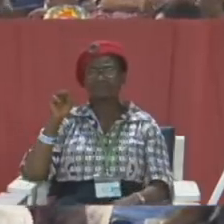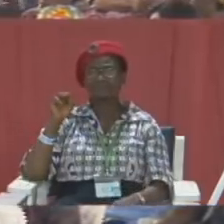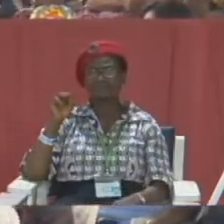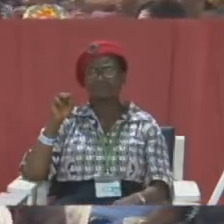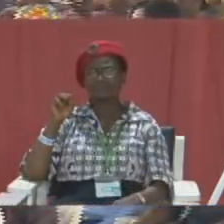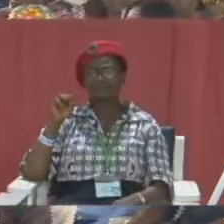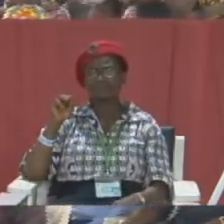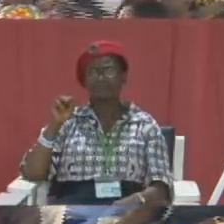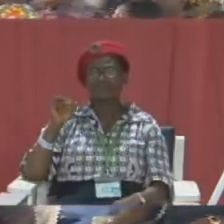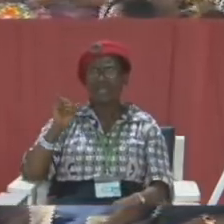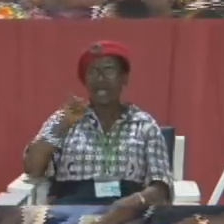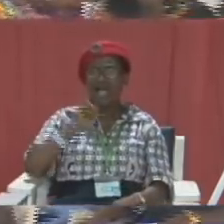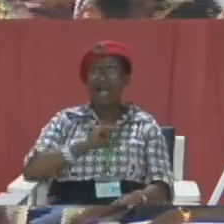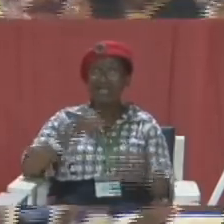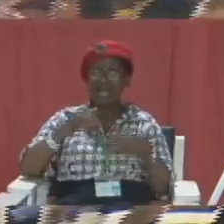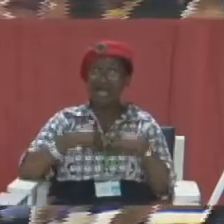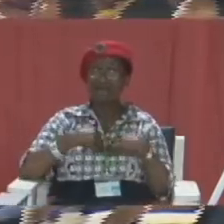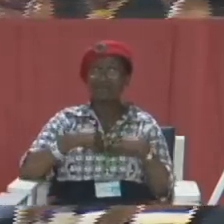had experiences.